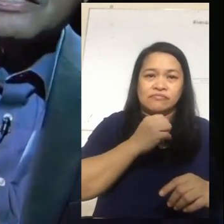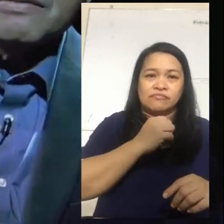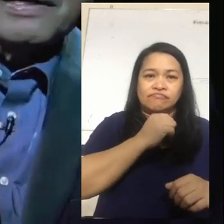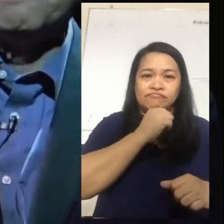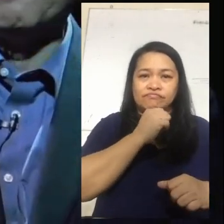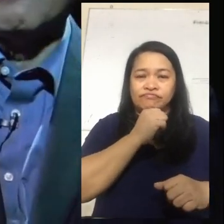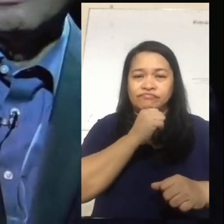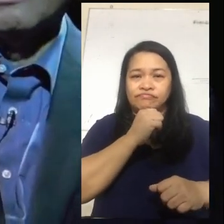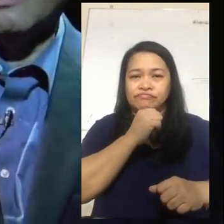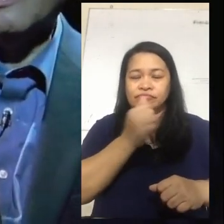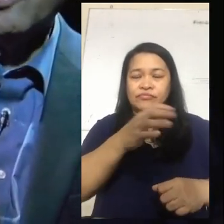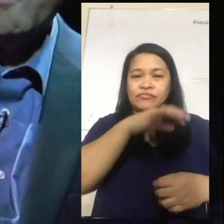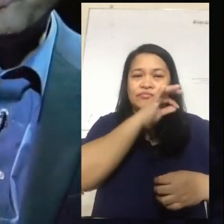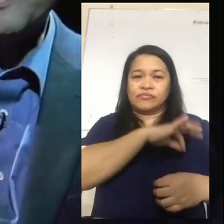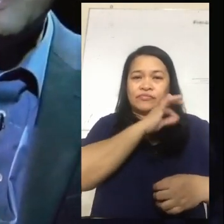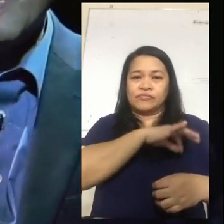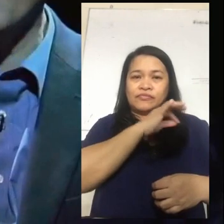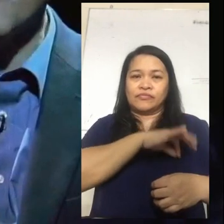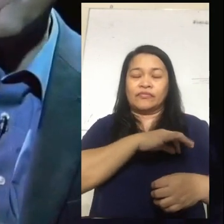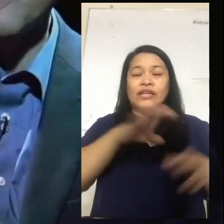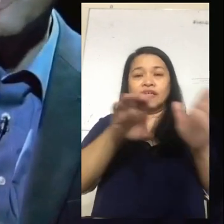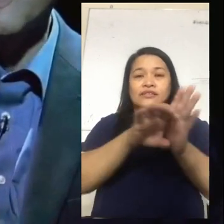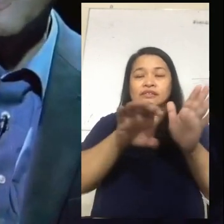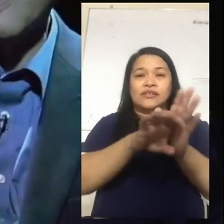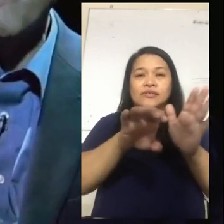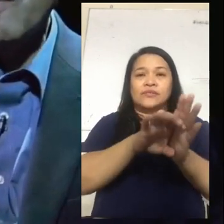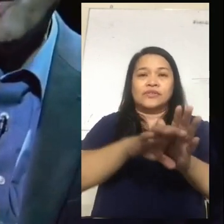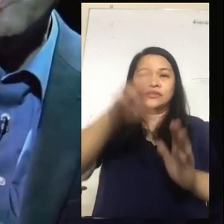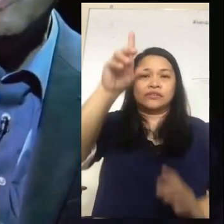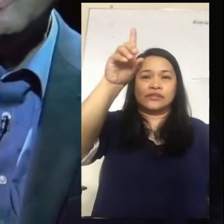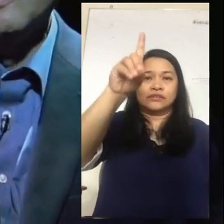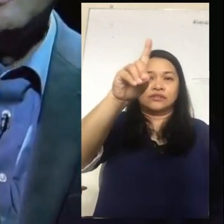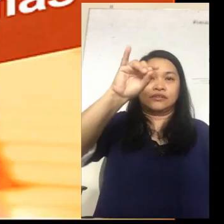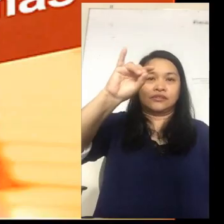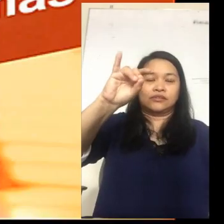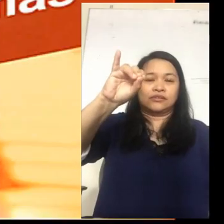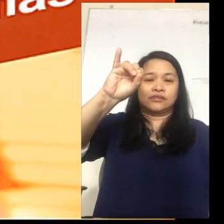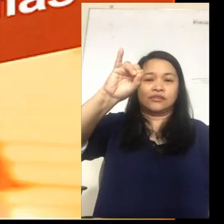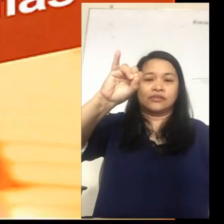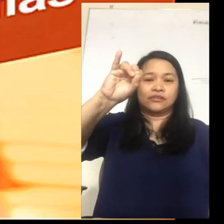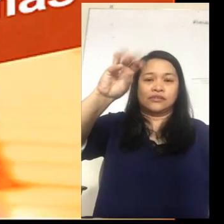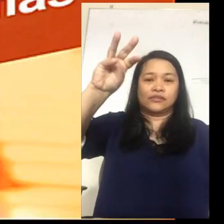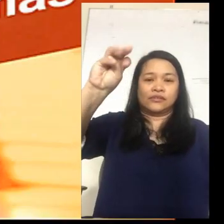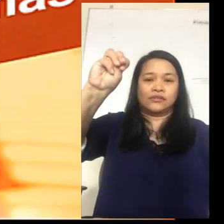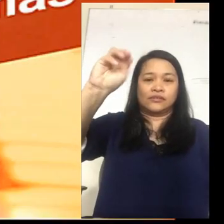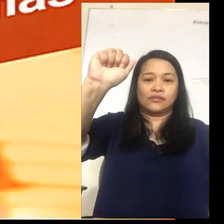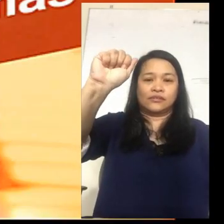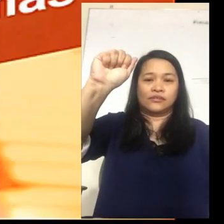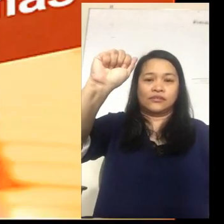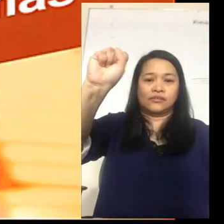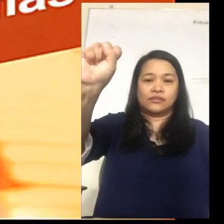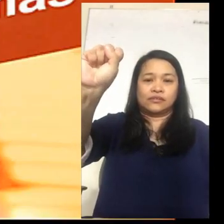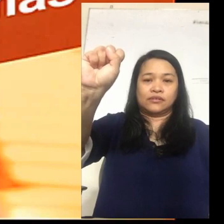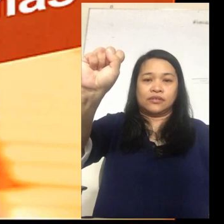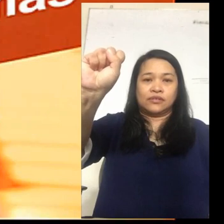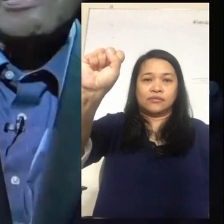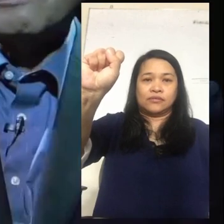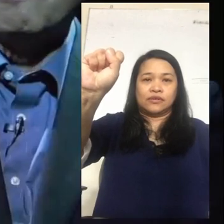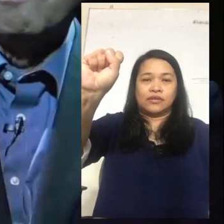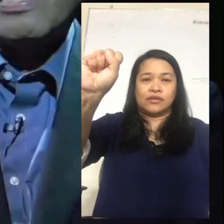New Testament ay ito po si Demas. Alam niyo po, si Demas ay